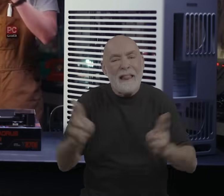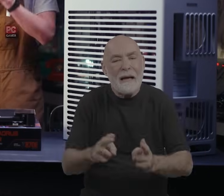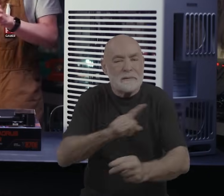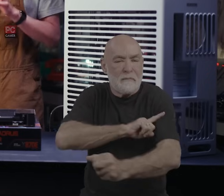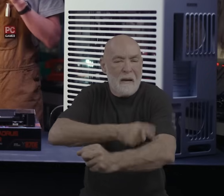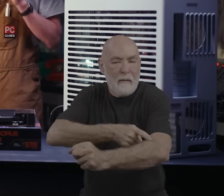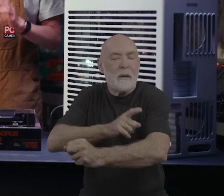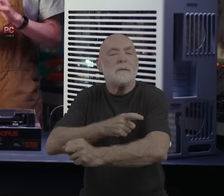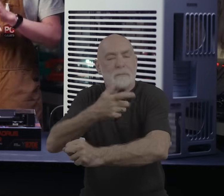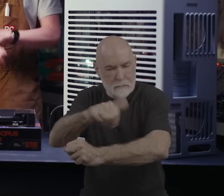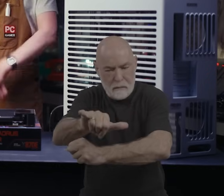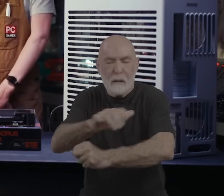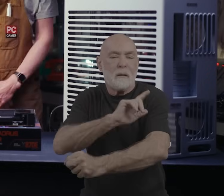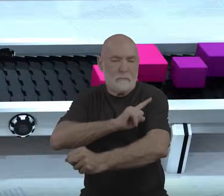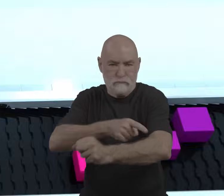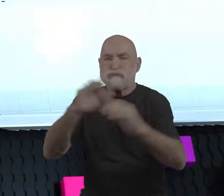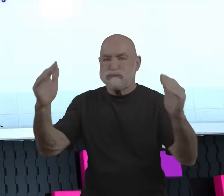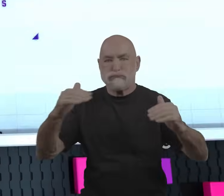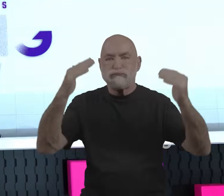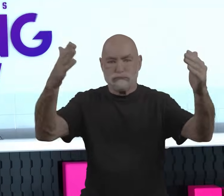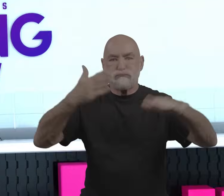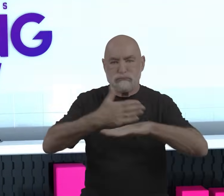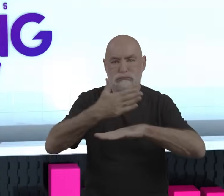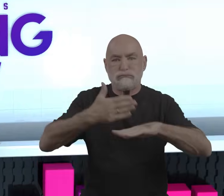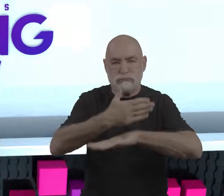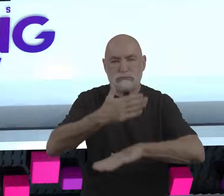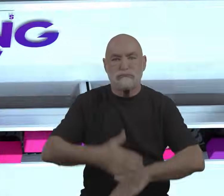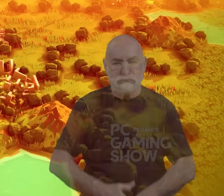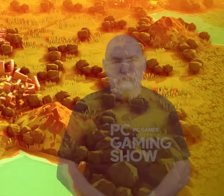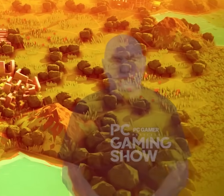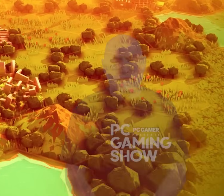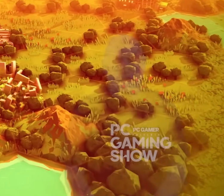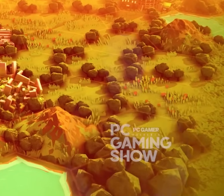power and still get top performance.